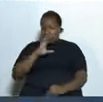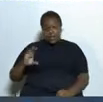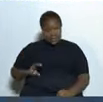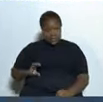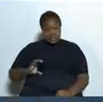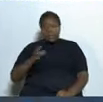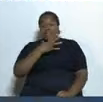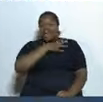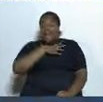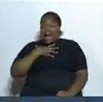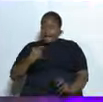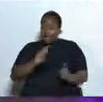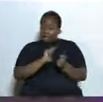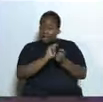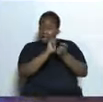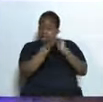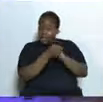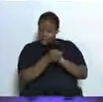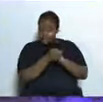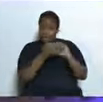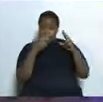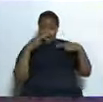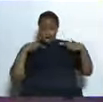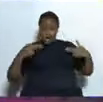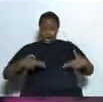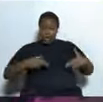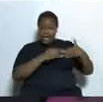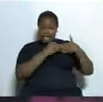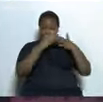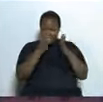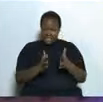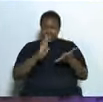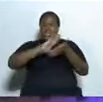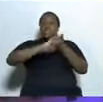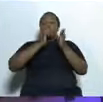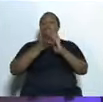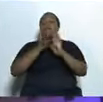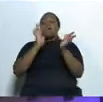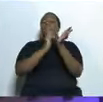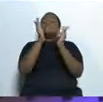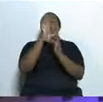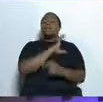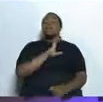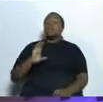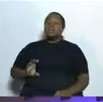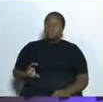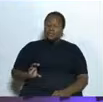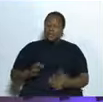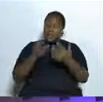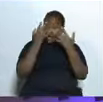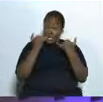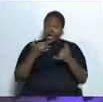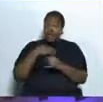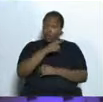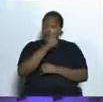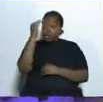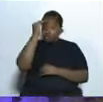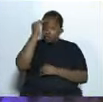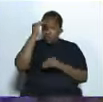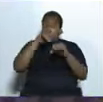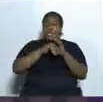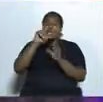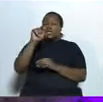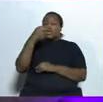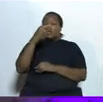they substitute human leaders for Jesus Christ. Now notice what it says in the book of